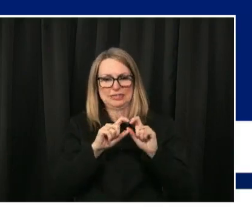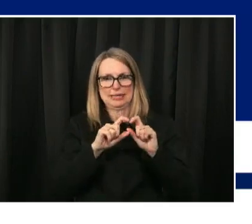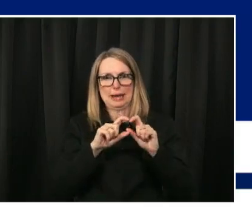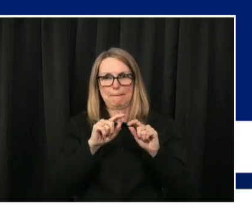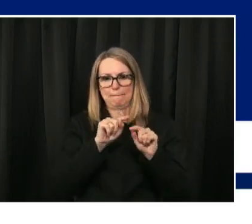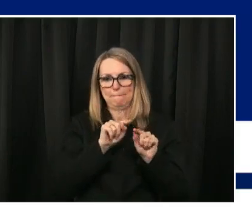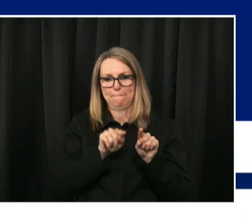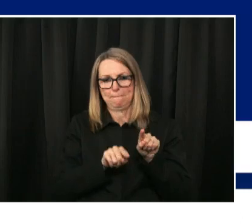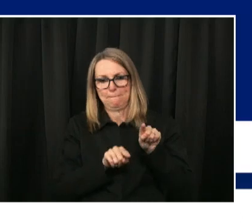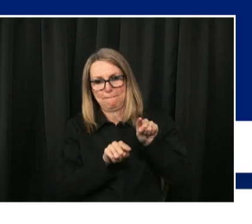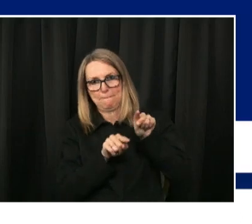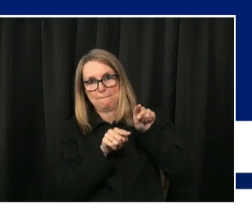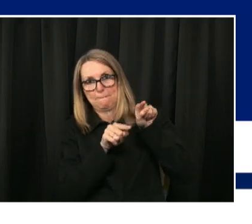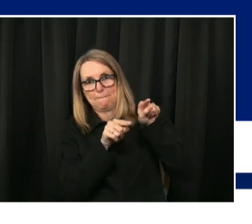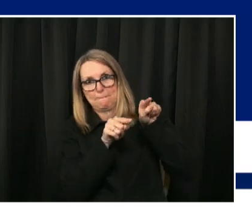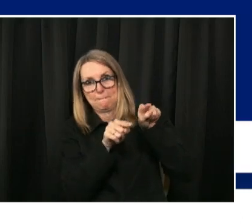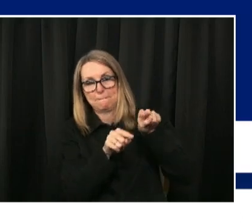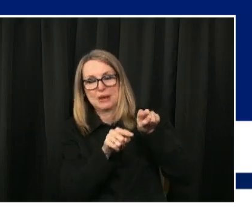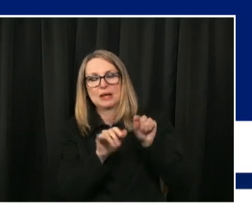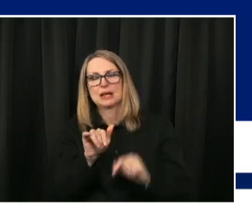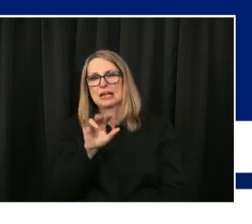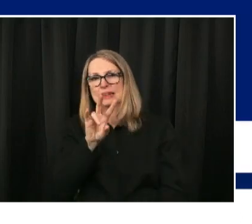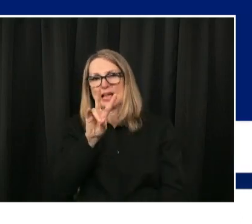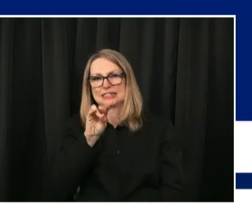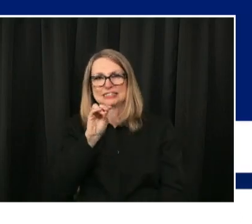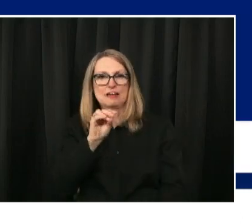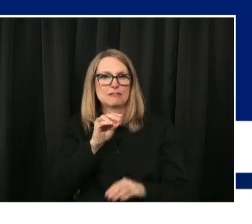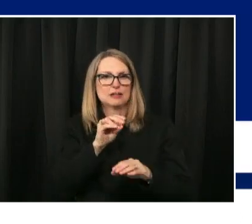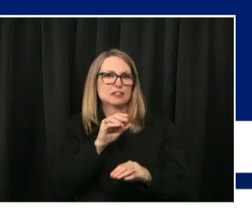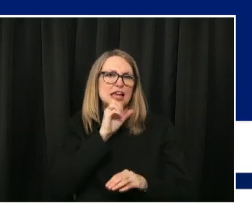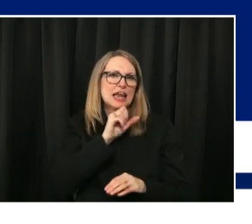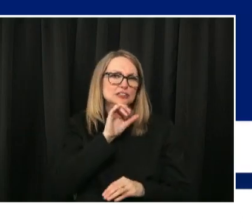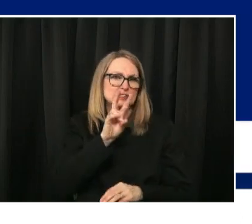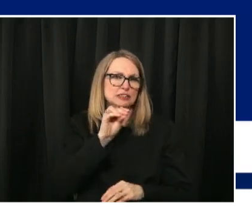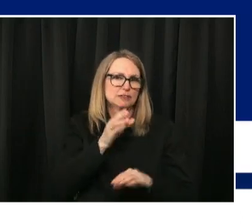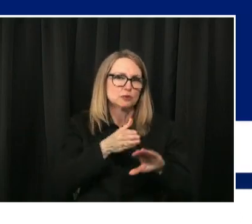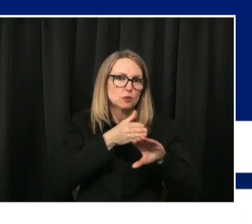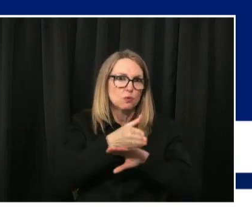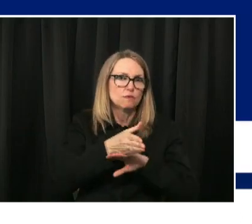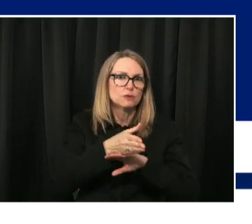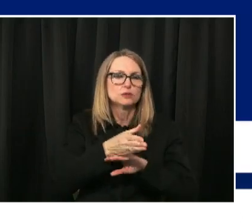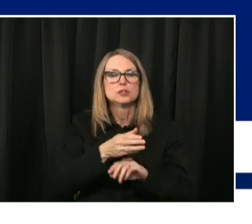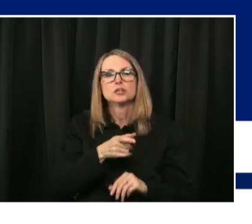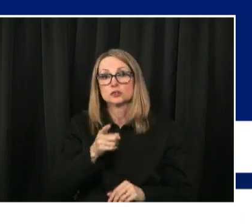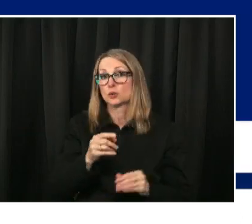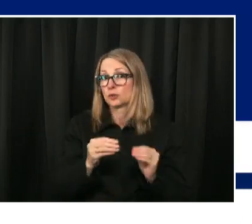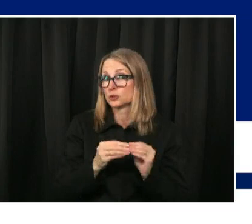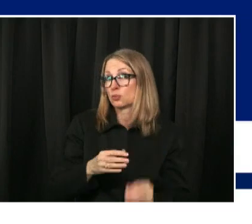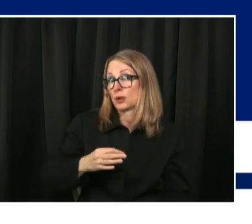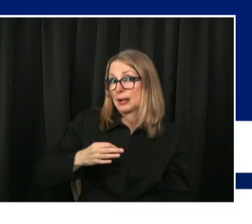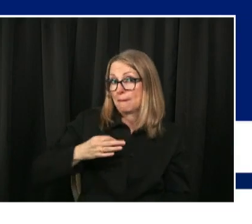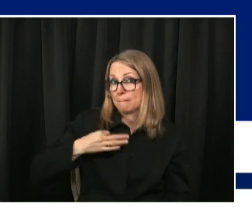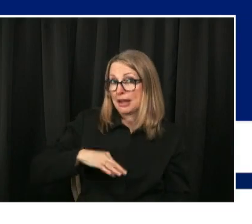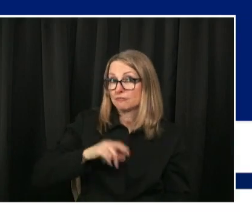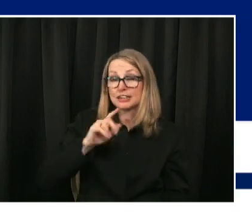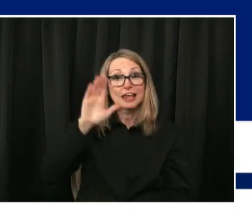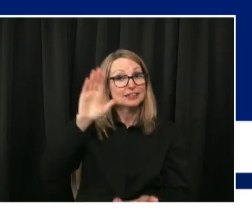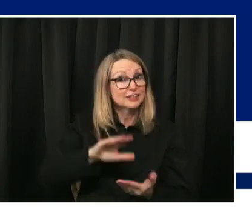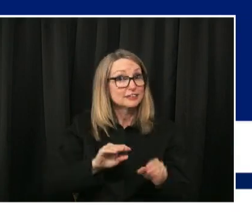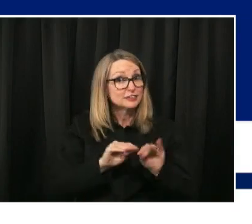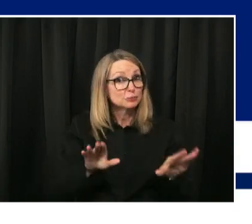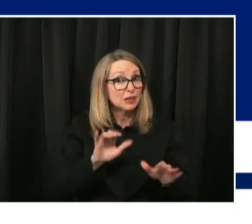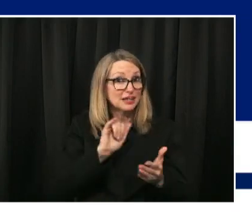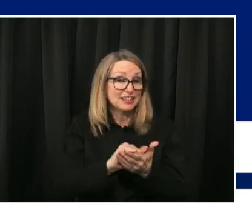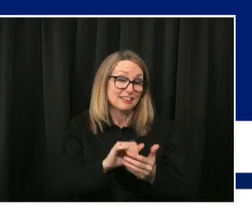that 70-plus population, meaning that we're continuing to see a greater benefit and less disease transmission occurring among that